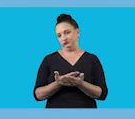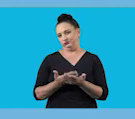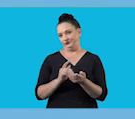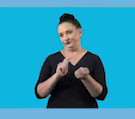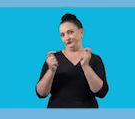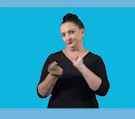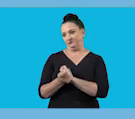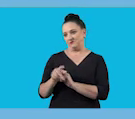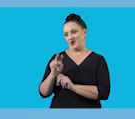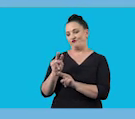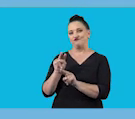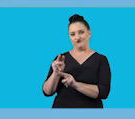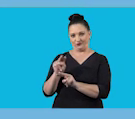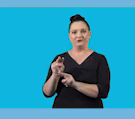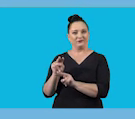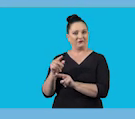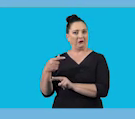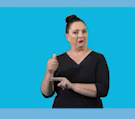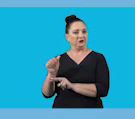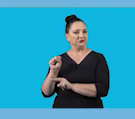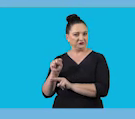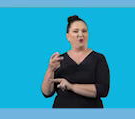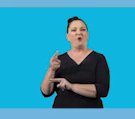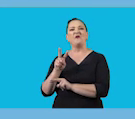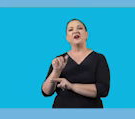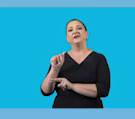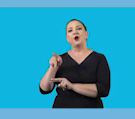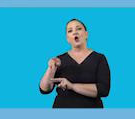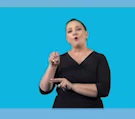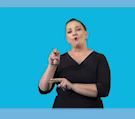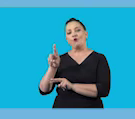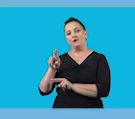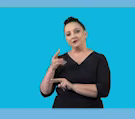we can say it is a water vapor.